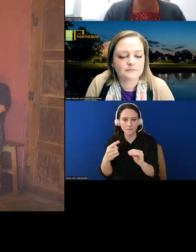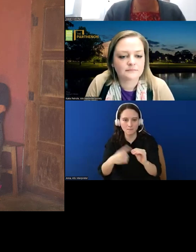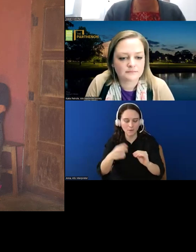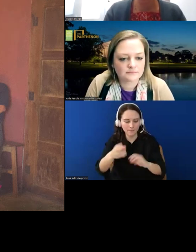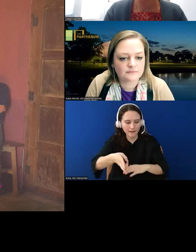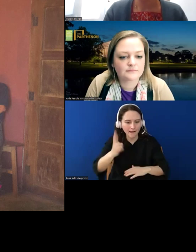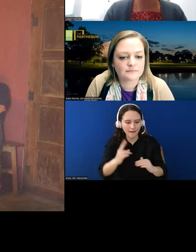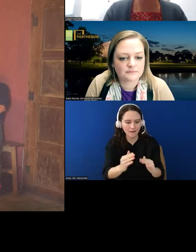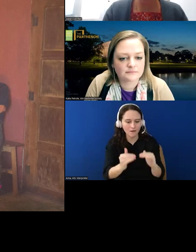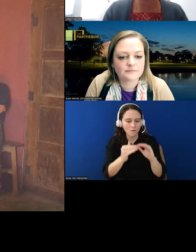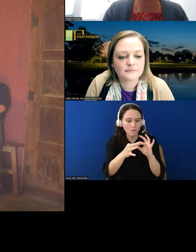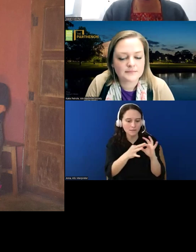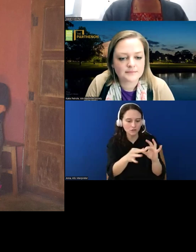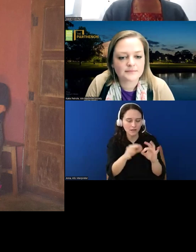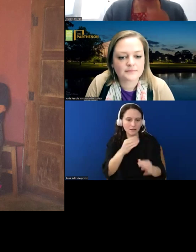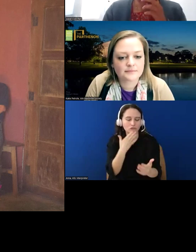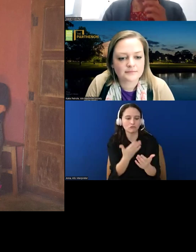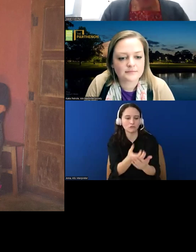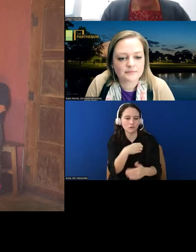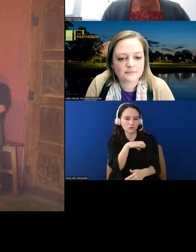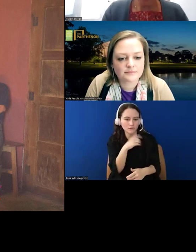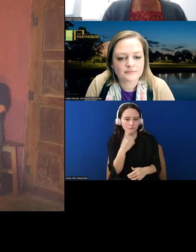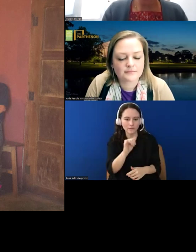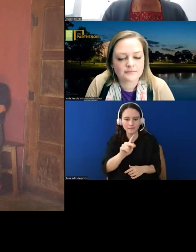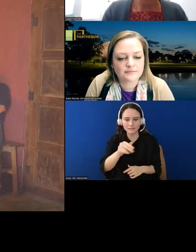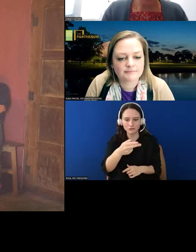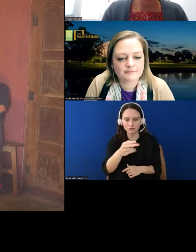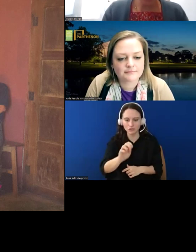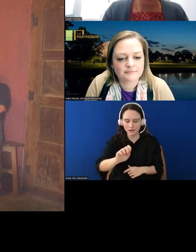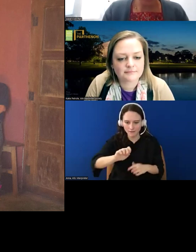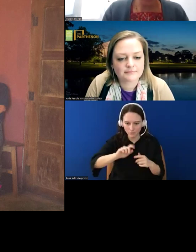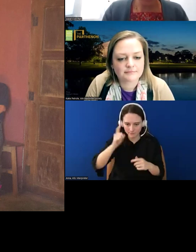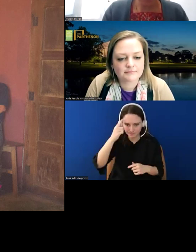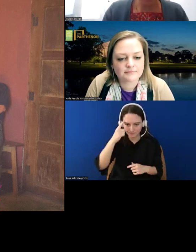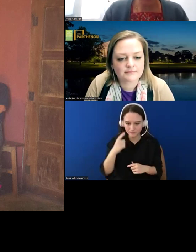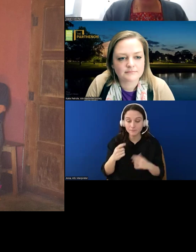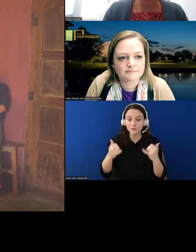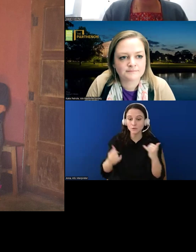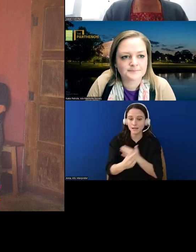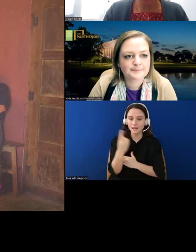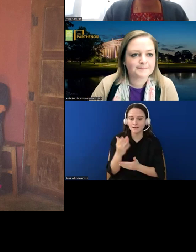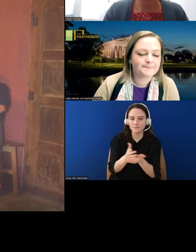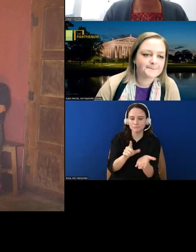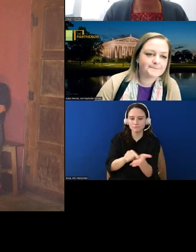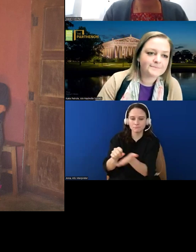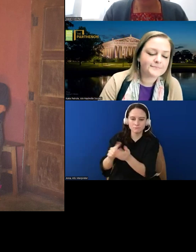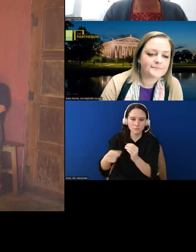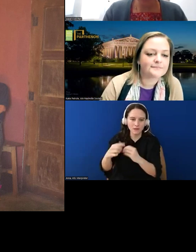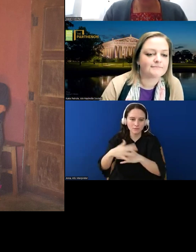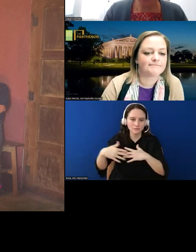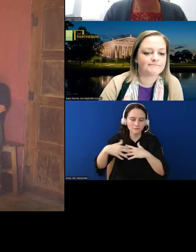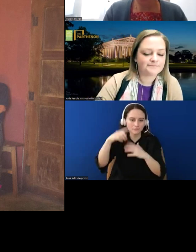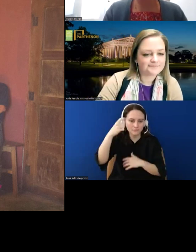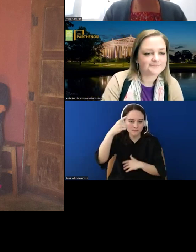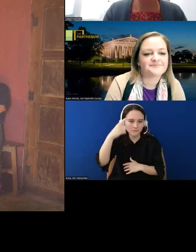good characteristics of the K'iche government. Nowadays, there are some publications about indigenous government and justice